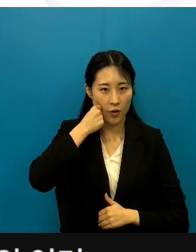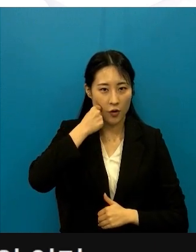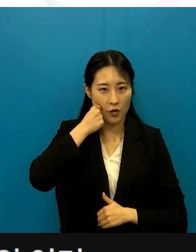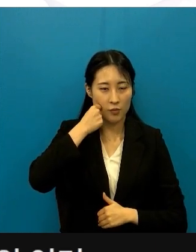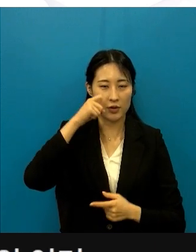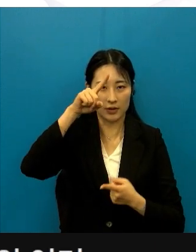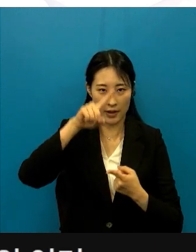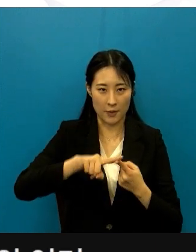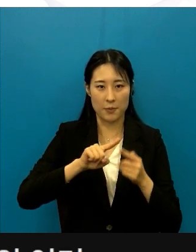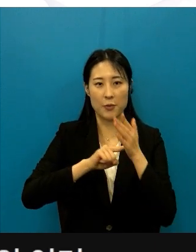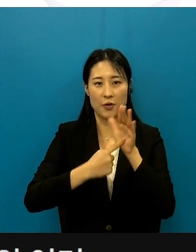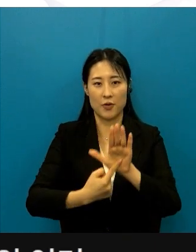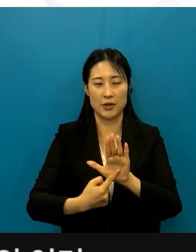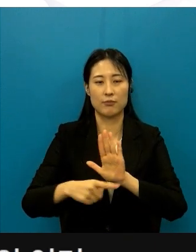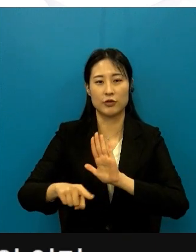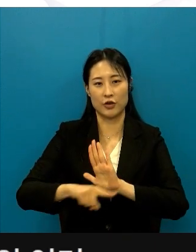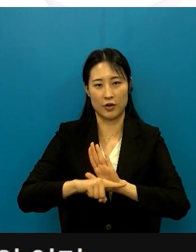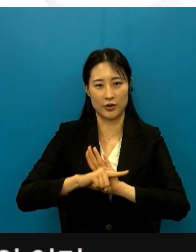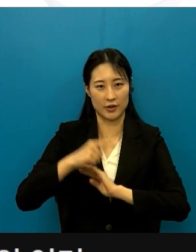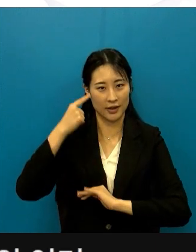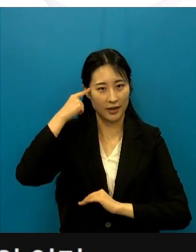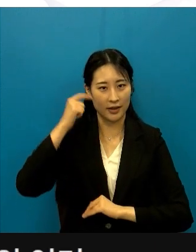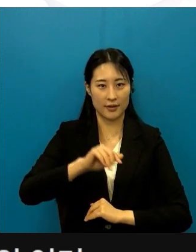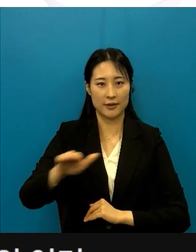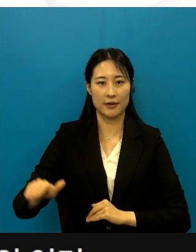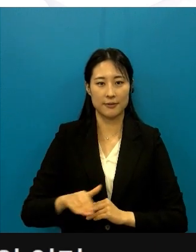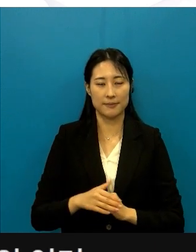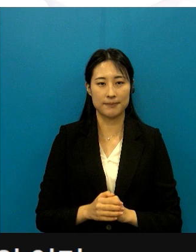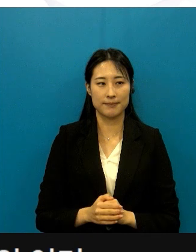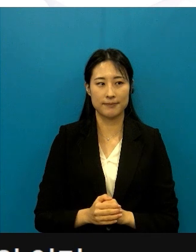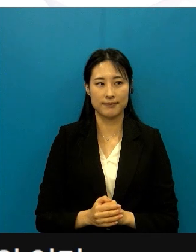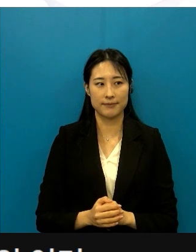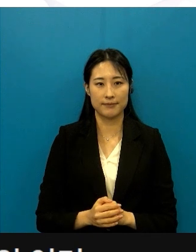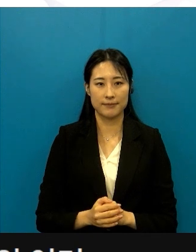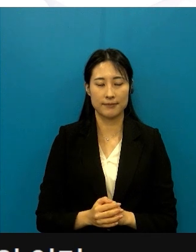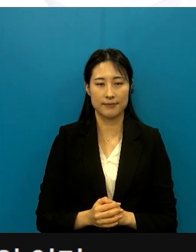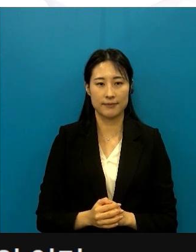I will not going to discuss each of